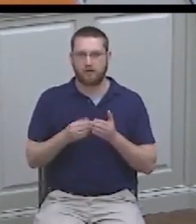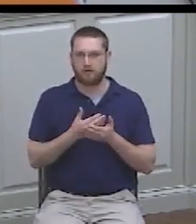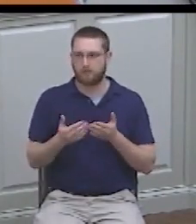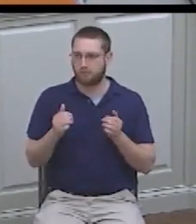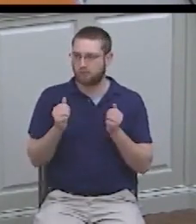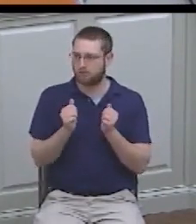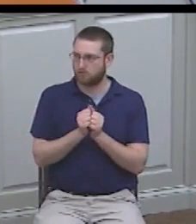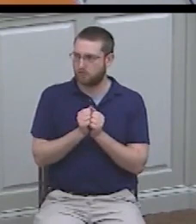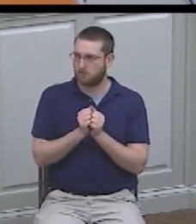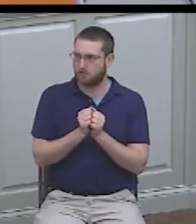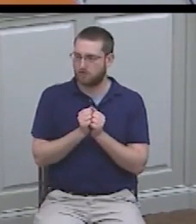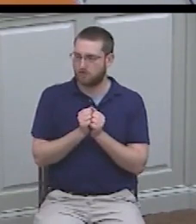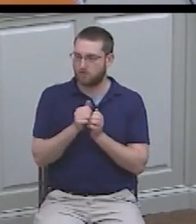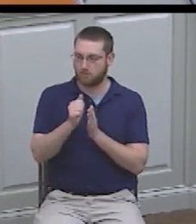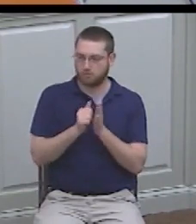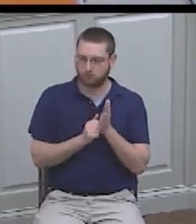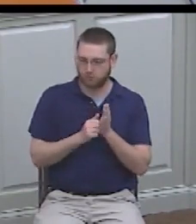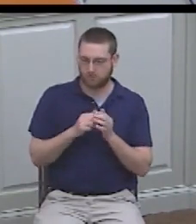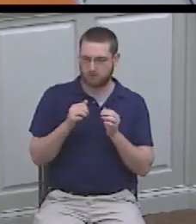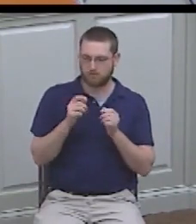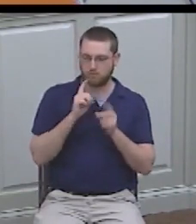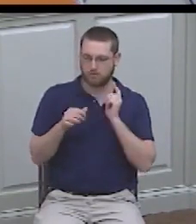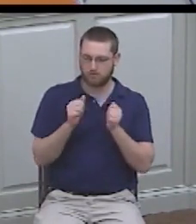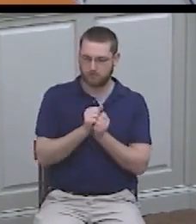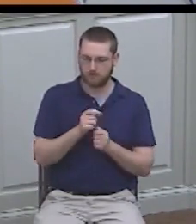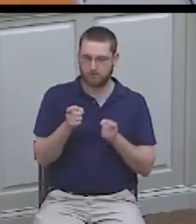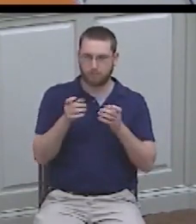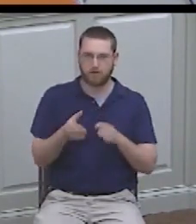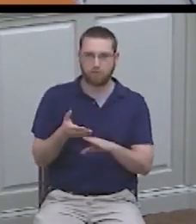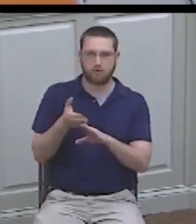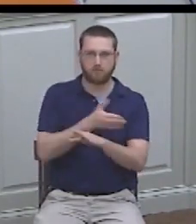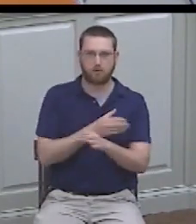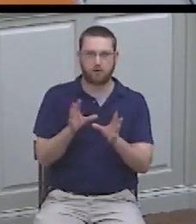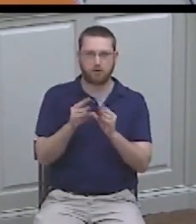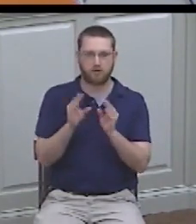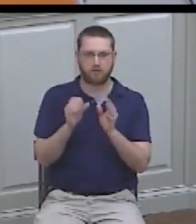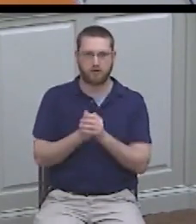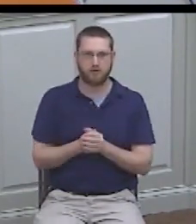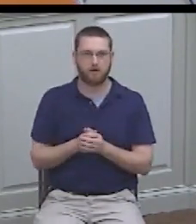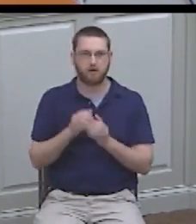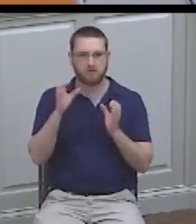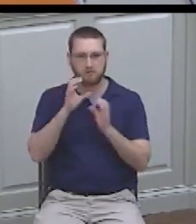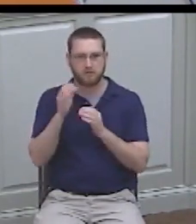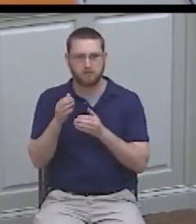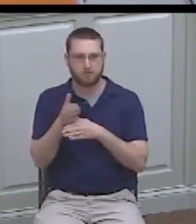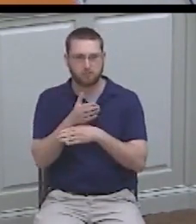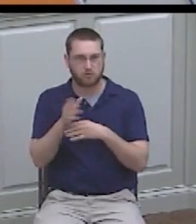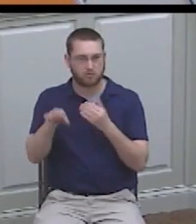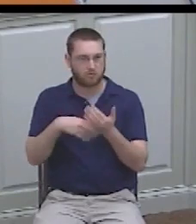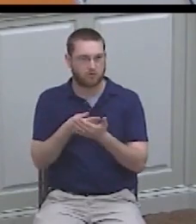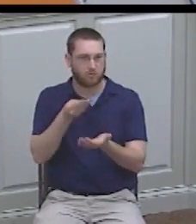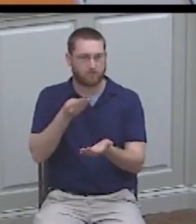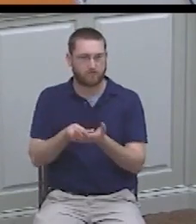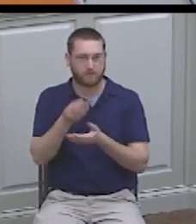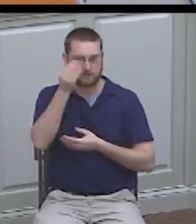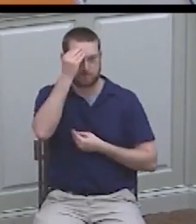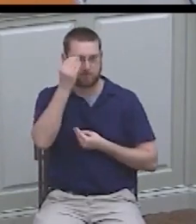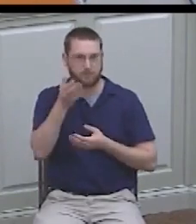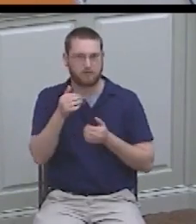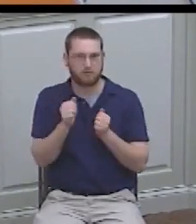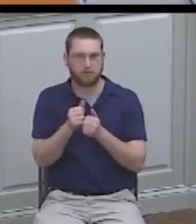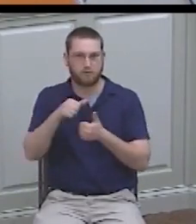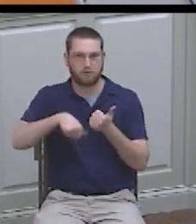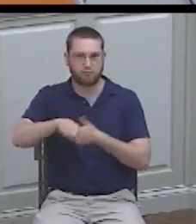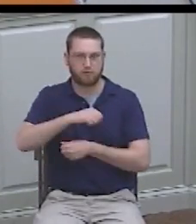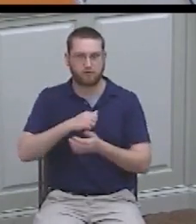manager and other commissioners prior to the meeting. Seek to share all facts and issues with each other. Prioritize agenda items